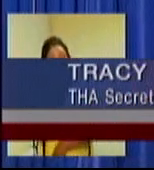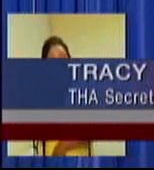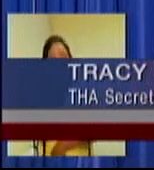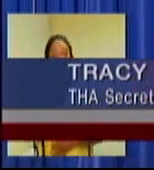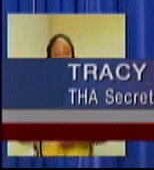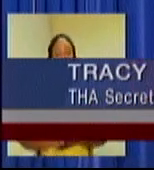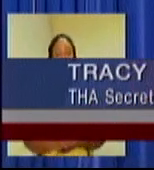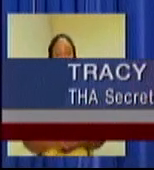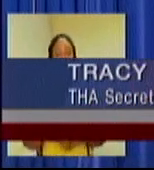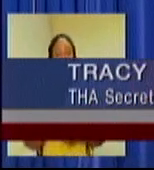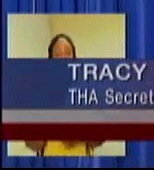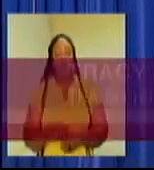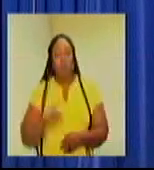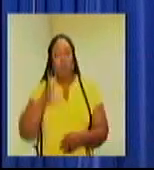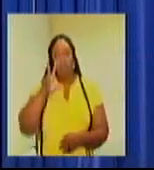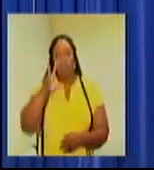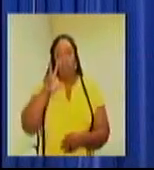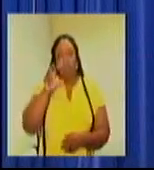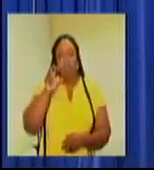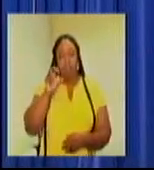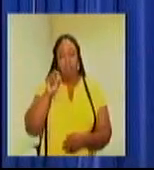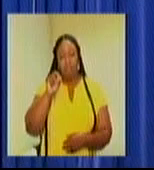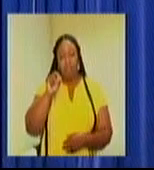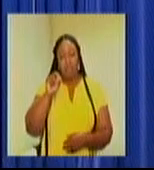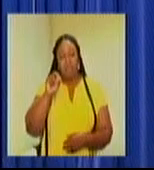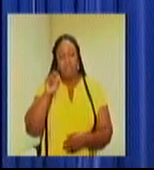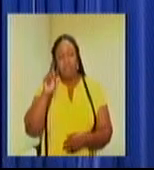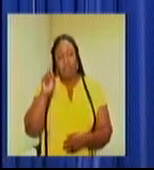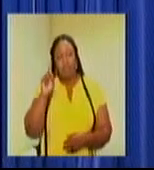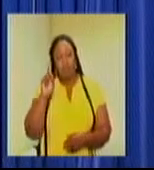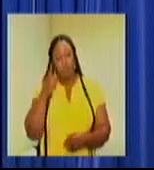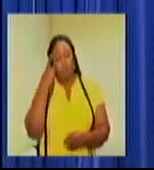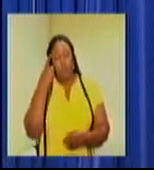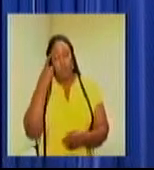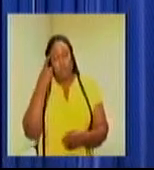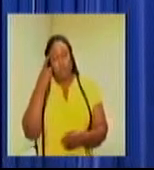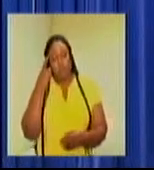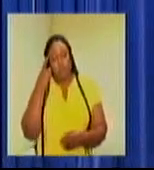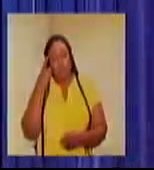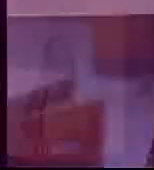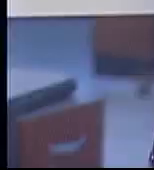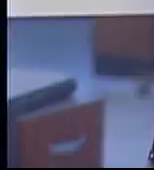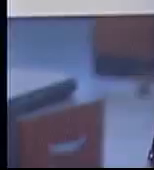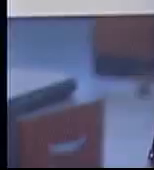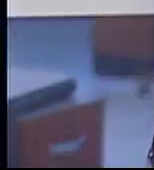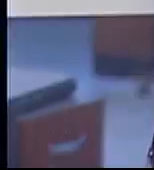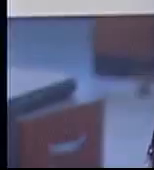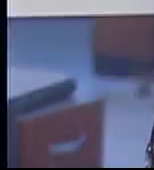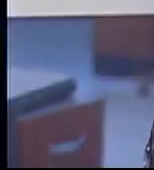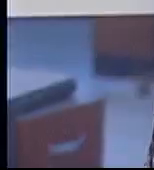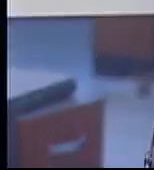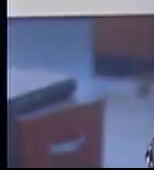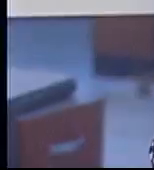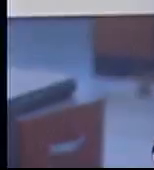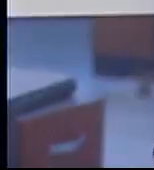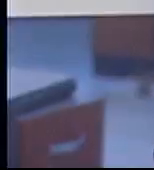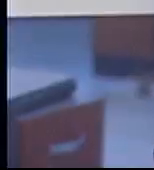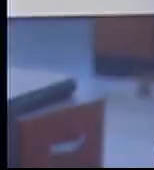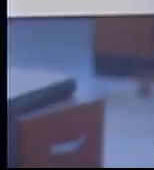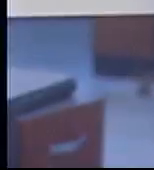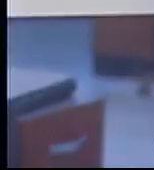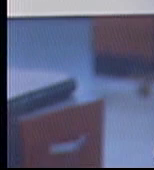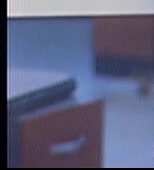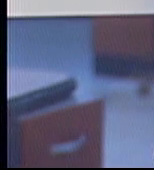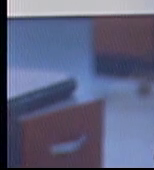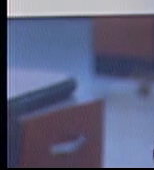the vicinity of about 30,000, as advised by Dr. Mitchell. At Tuesday's Division of